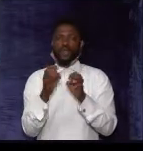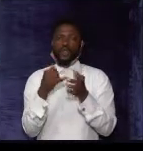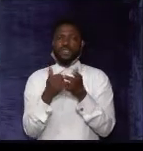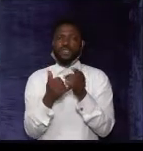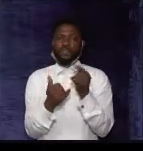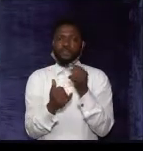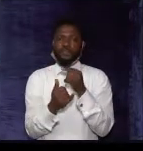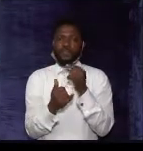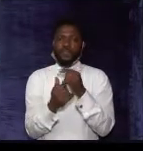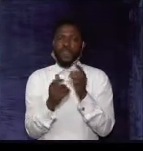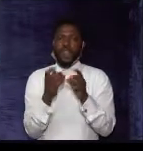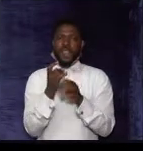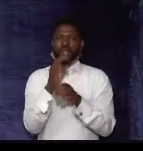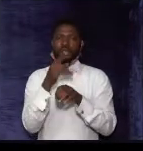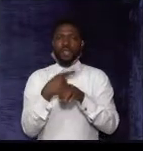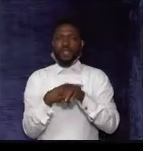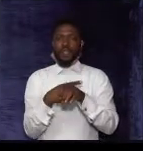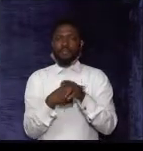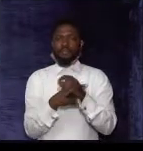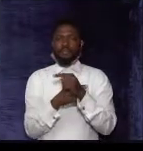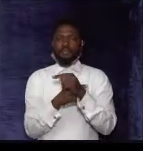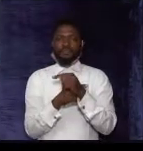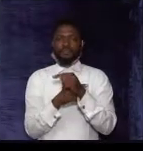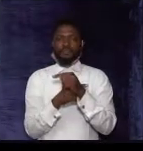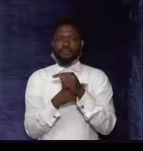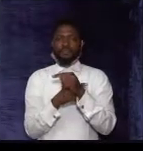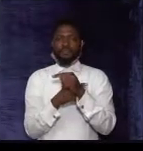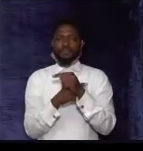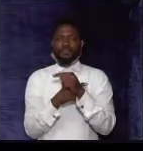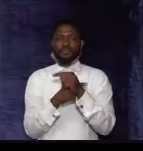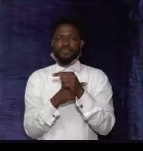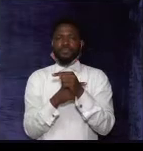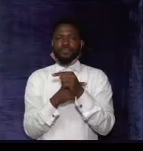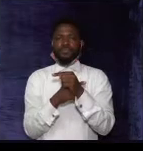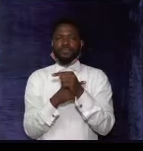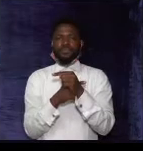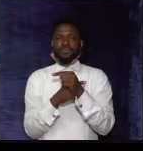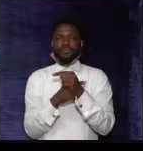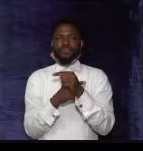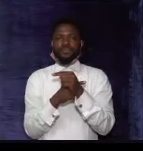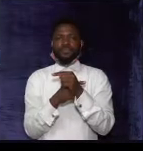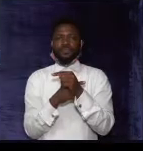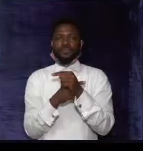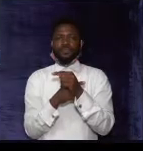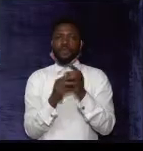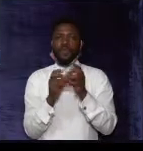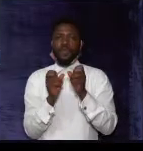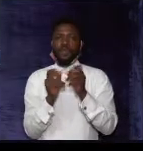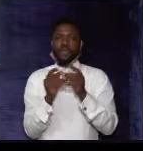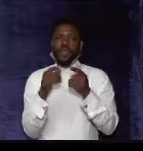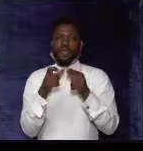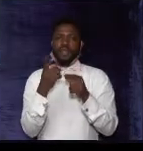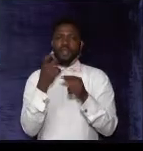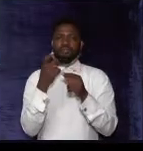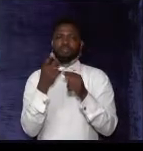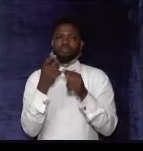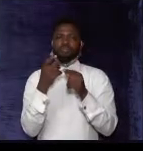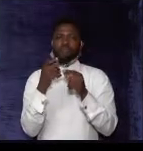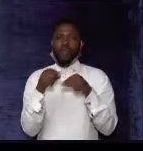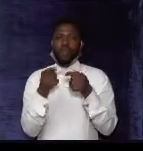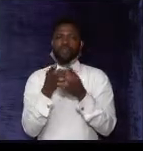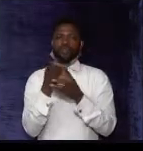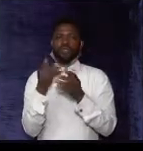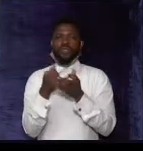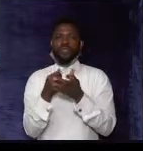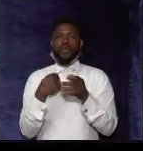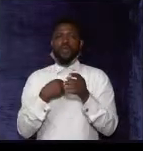know how to do it. So take your time. You should be having your answer right about now. Okay, so let's